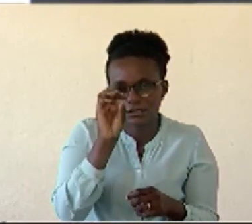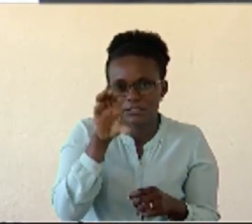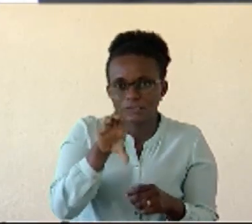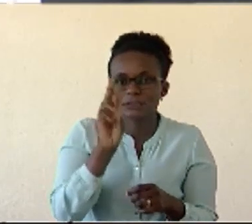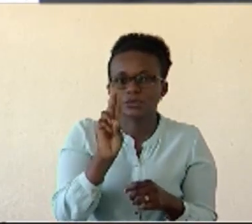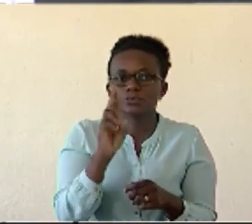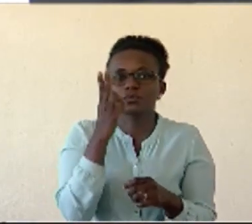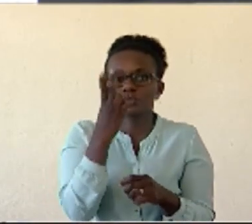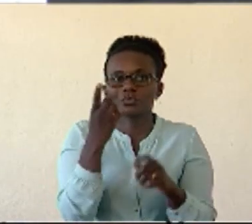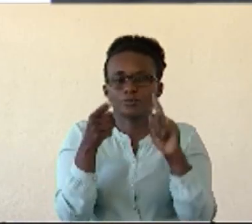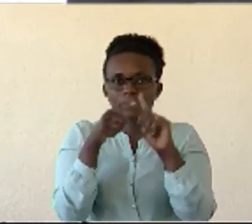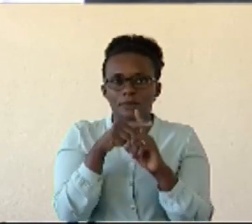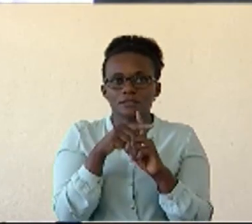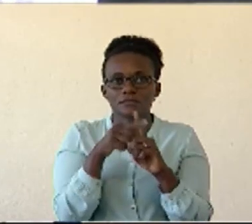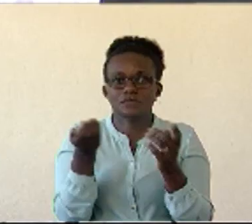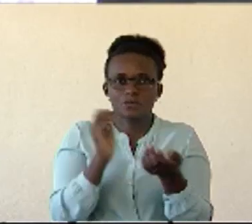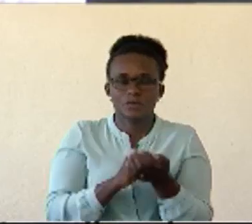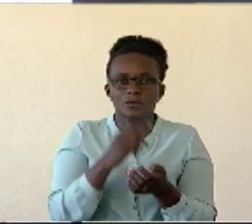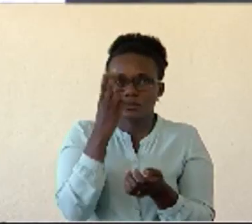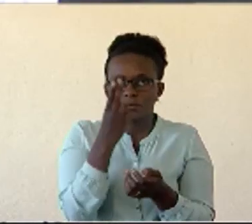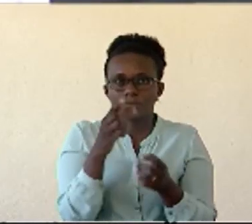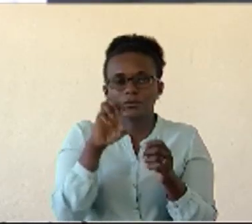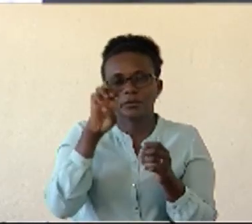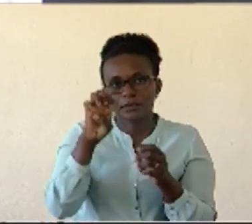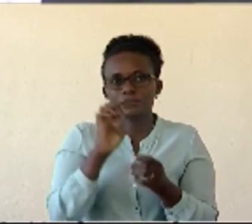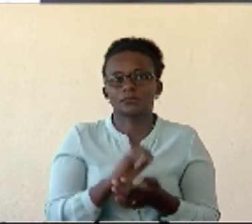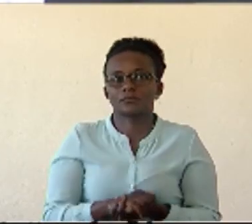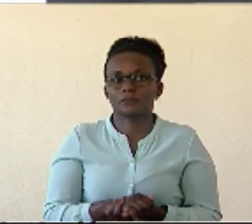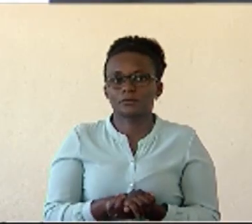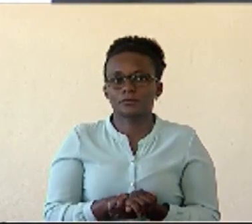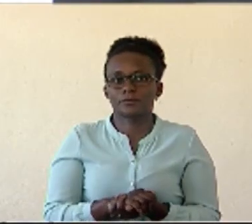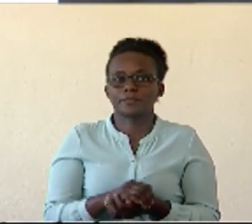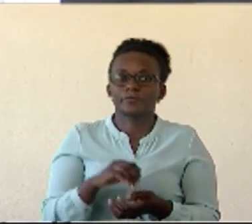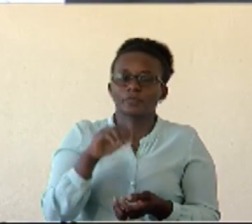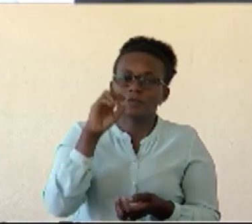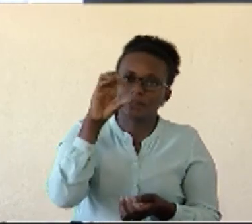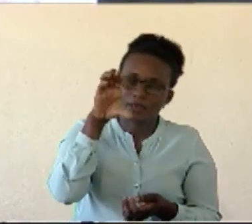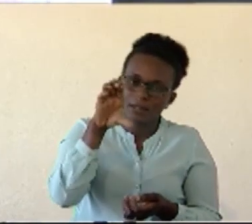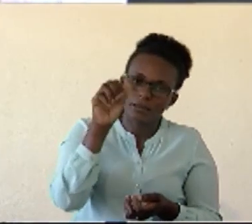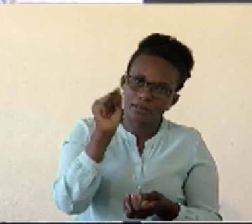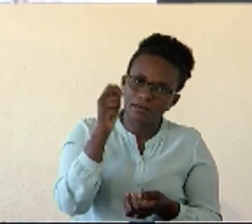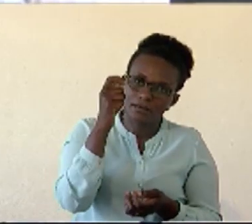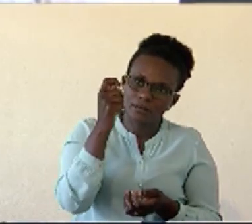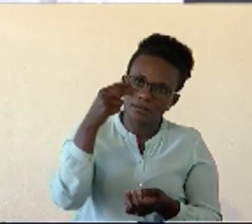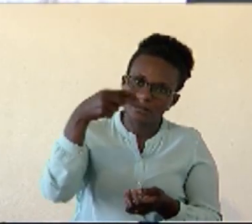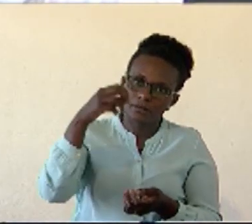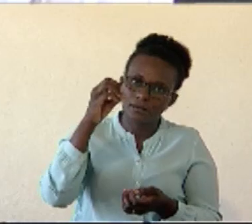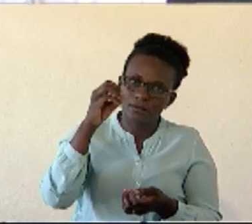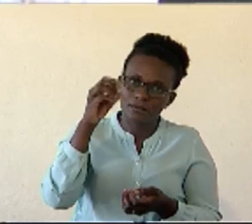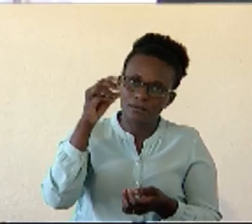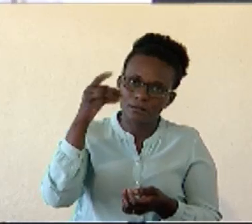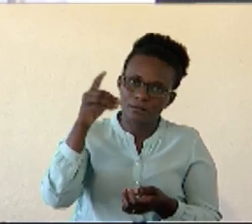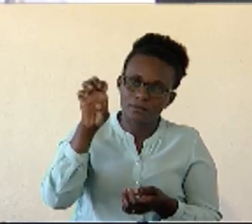What is happening at the cathode? This copper that forms in the solution now is deposited over there, and then